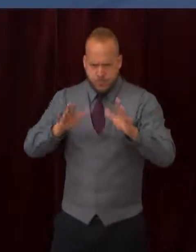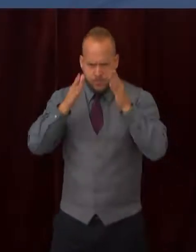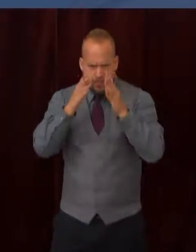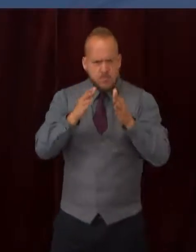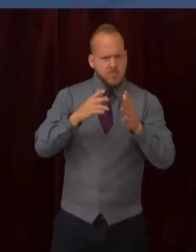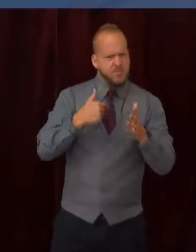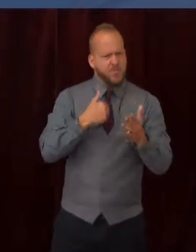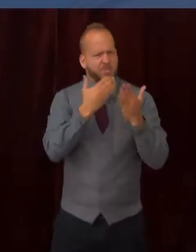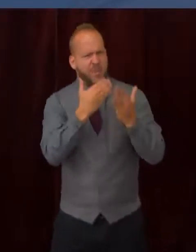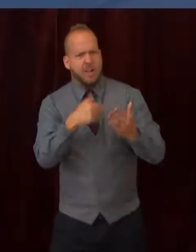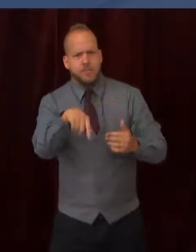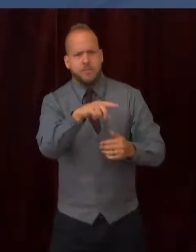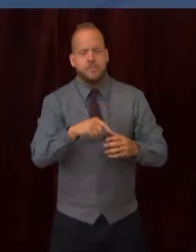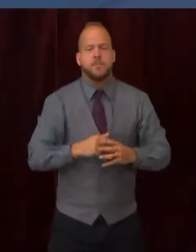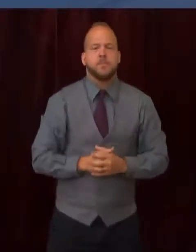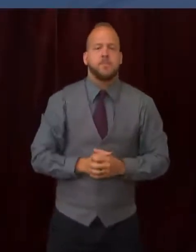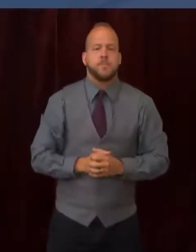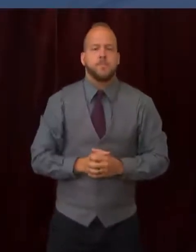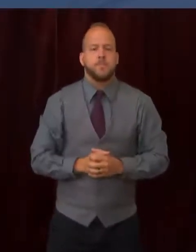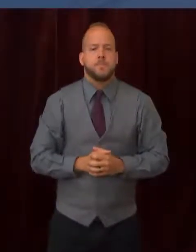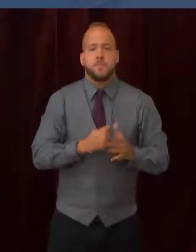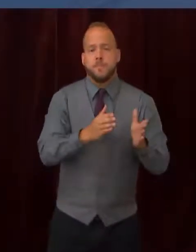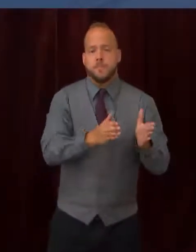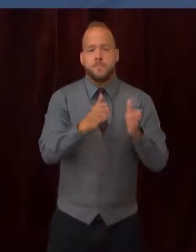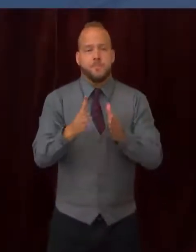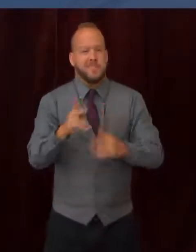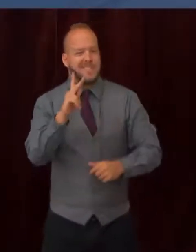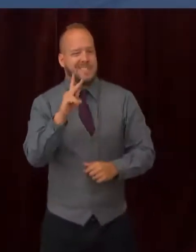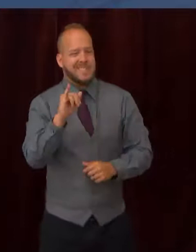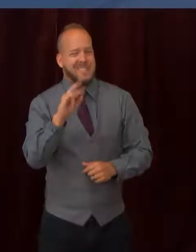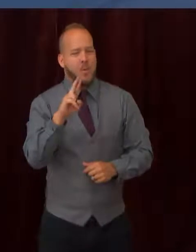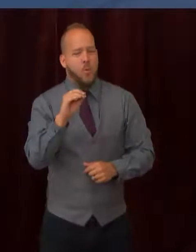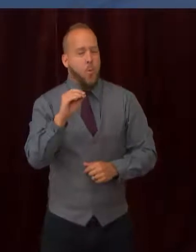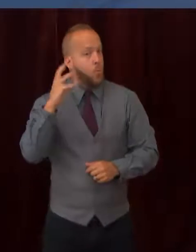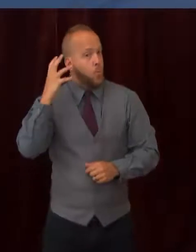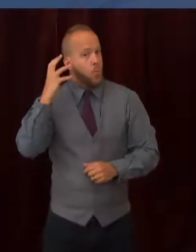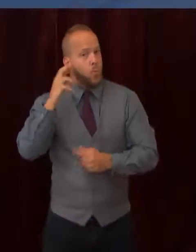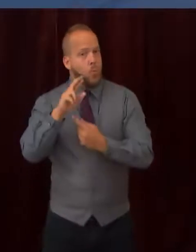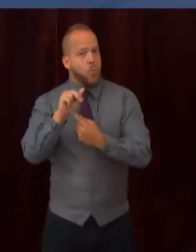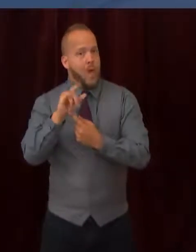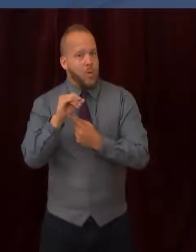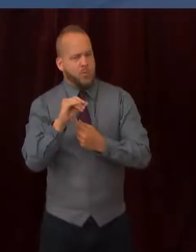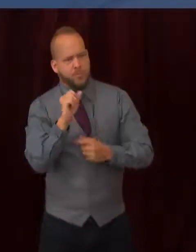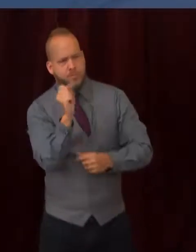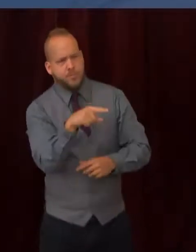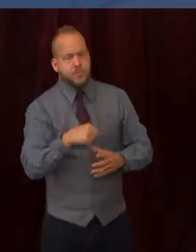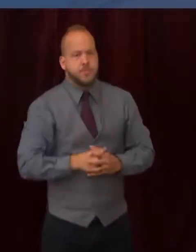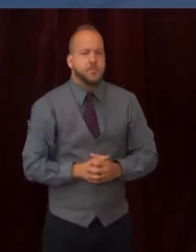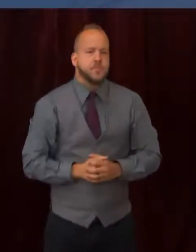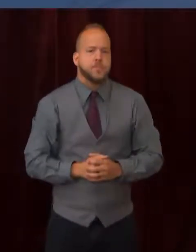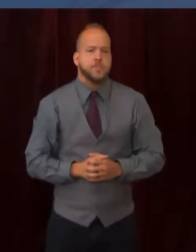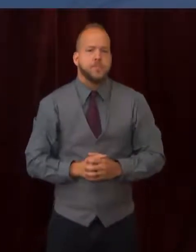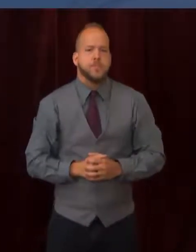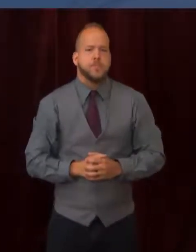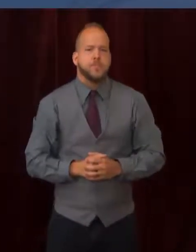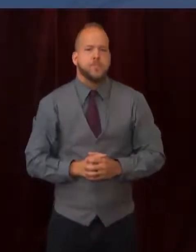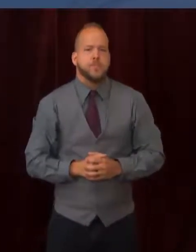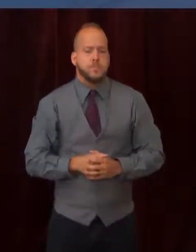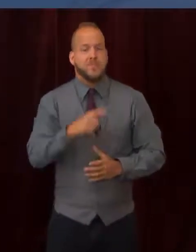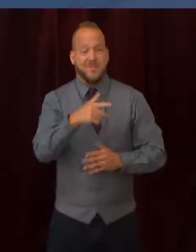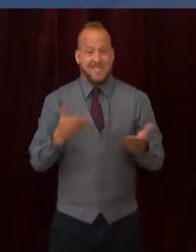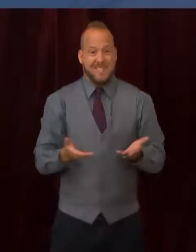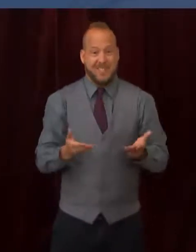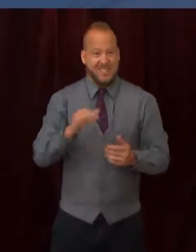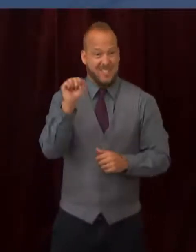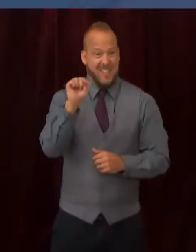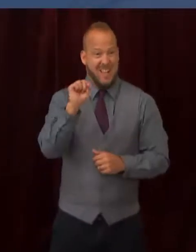Hi, Governor. I'm down here in Seattle where several hundred people are already gathered for another protest tonight, so far peaceful. We heard early on from